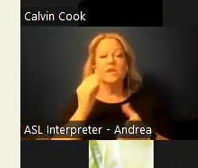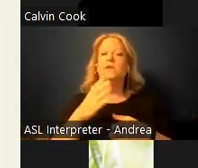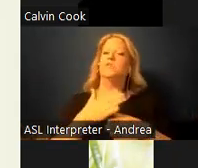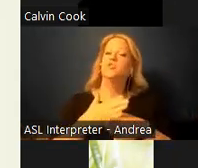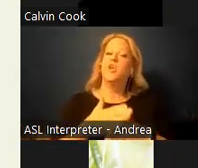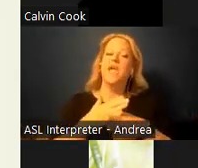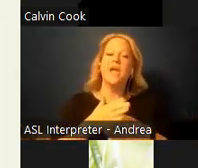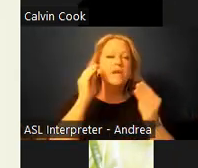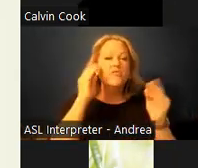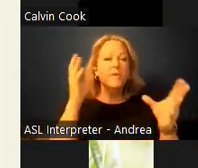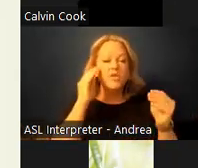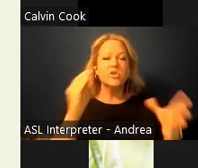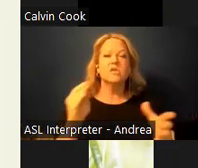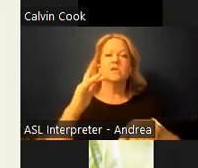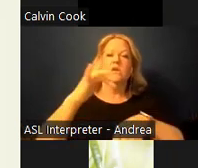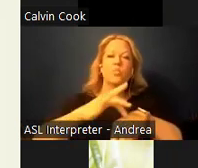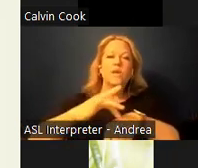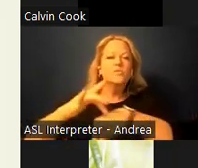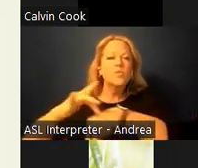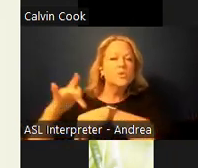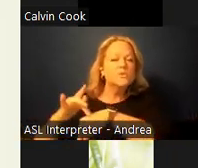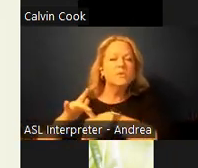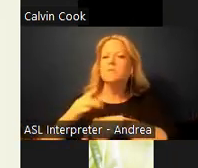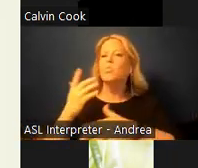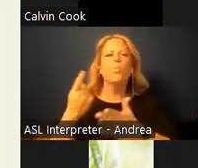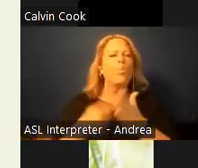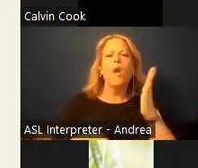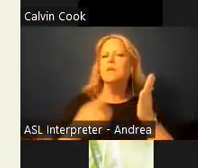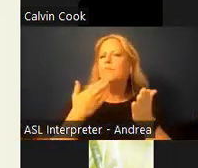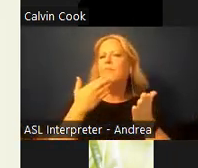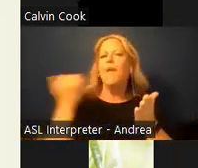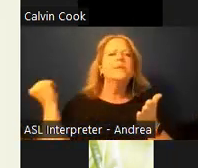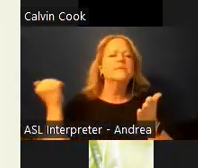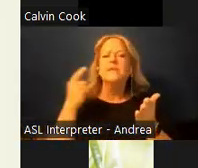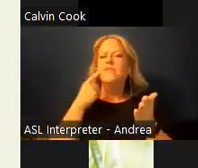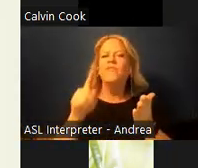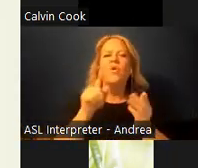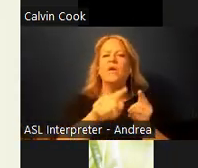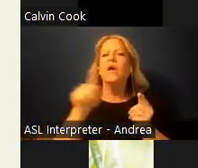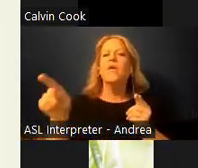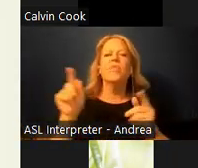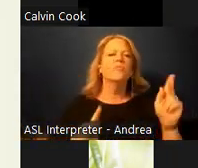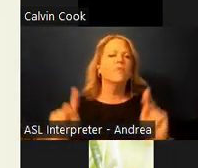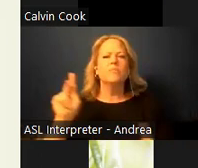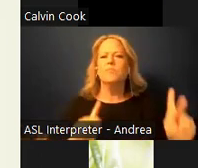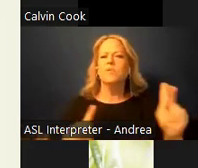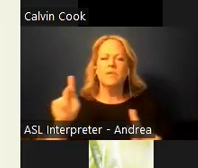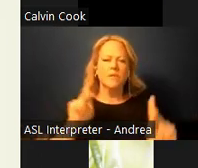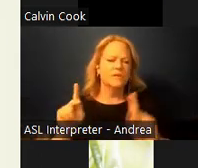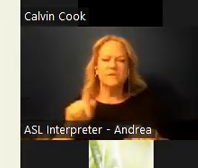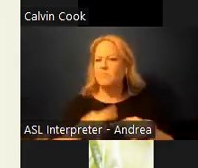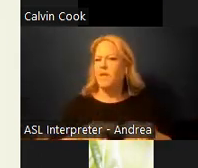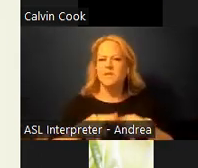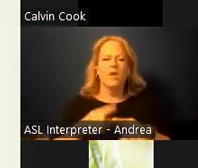share stories about what has worked for others on some of the issues that they may be facing in their